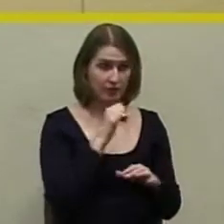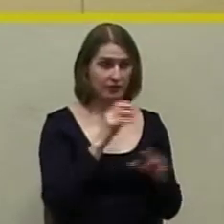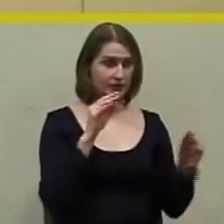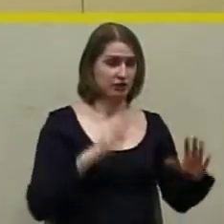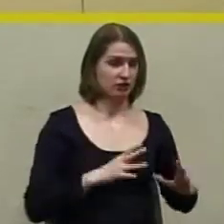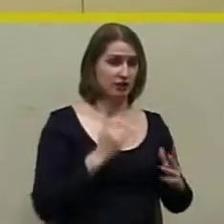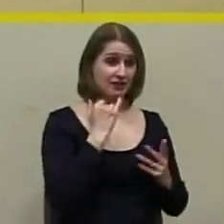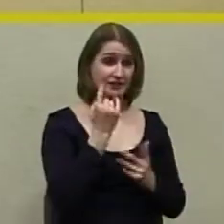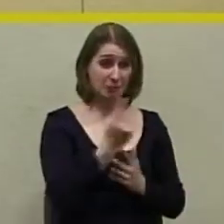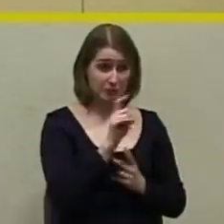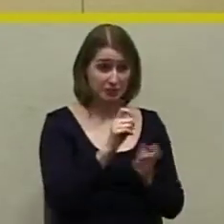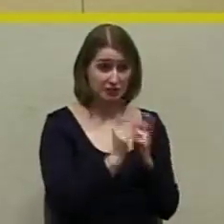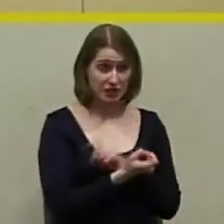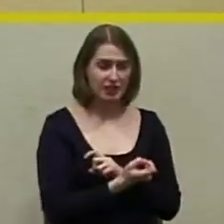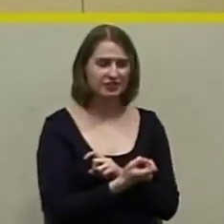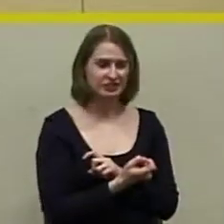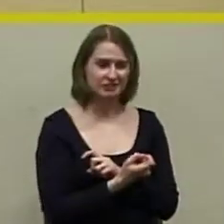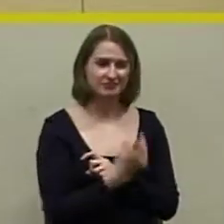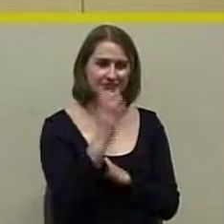has to be?